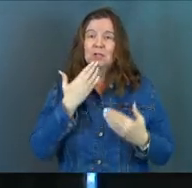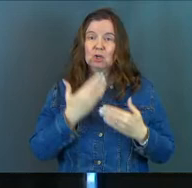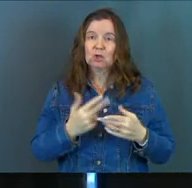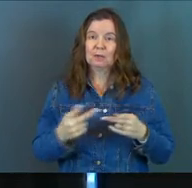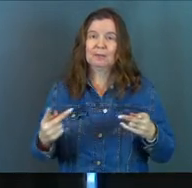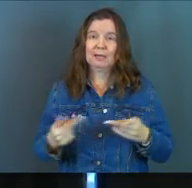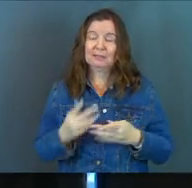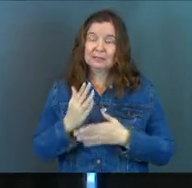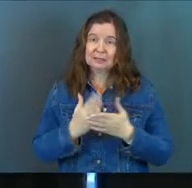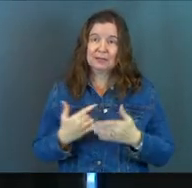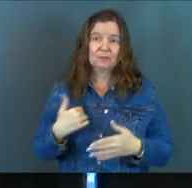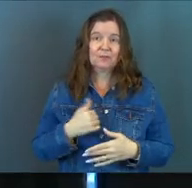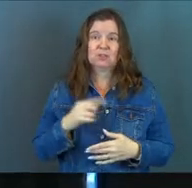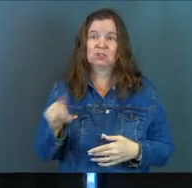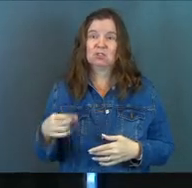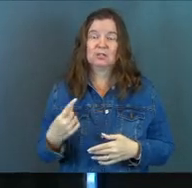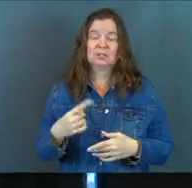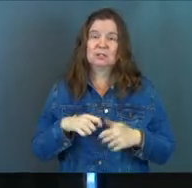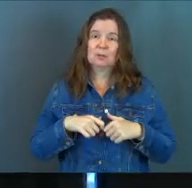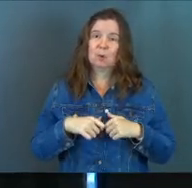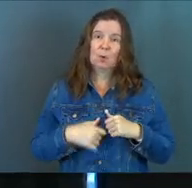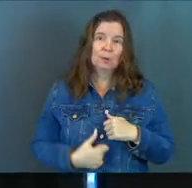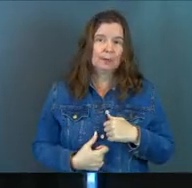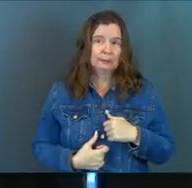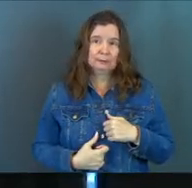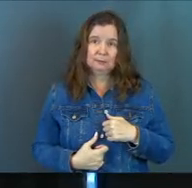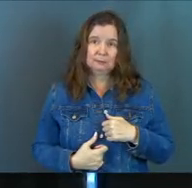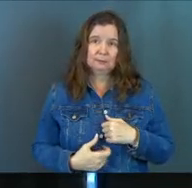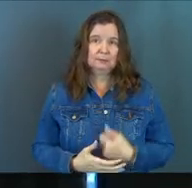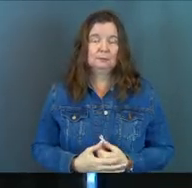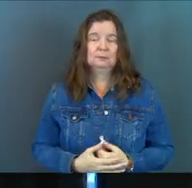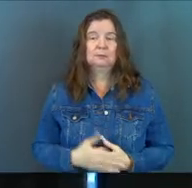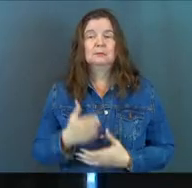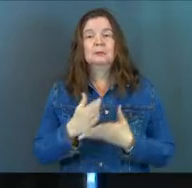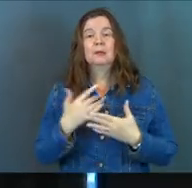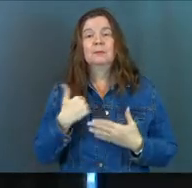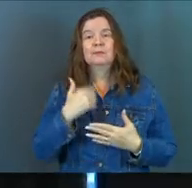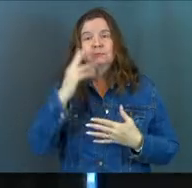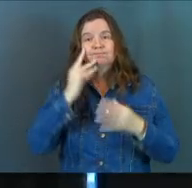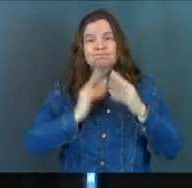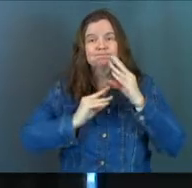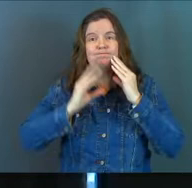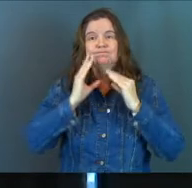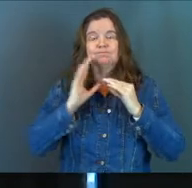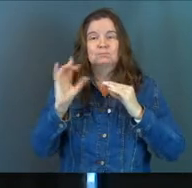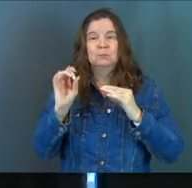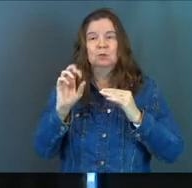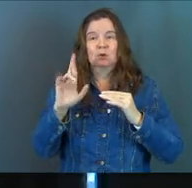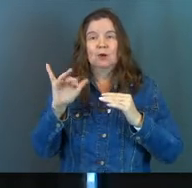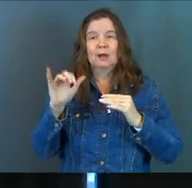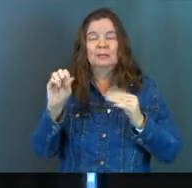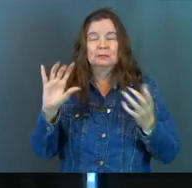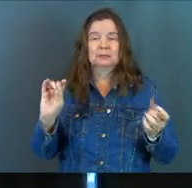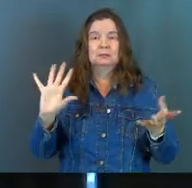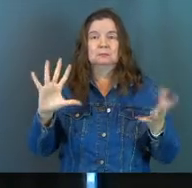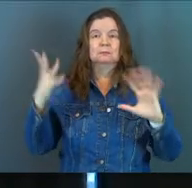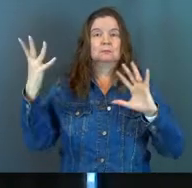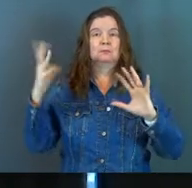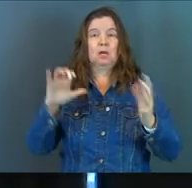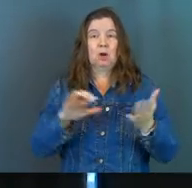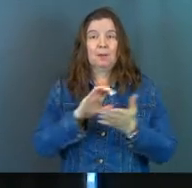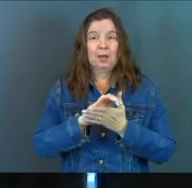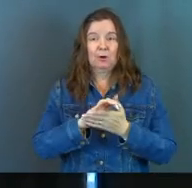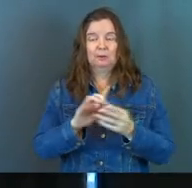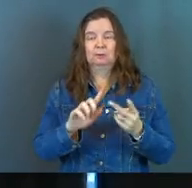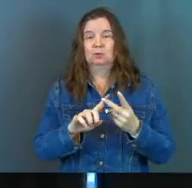good place. And some of us are just broken. Some of us have experienced crisis in our marriage, crisis in our